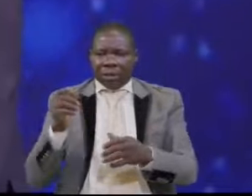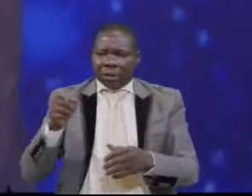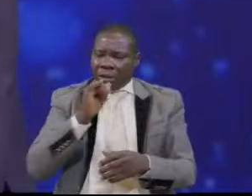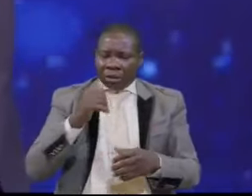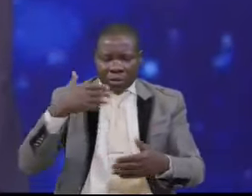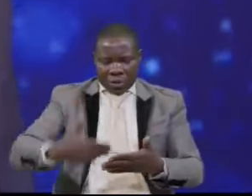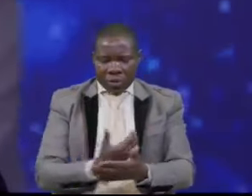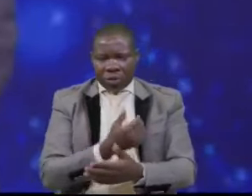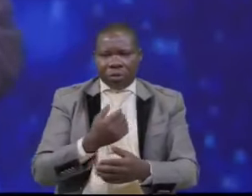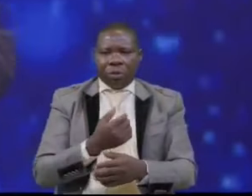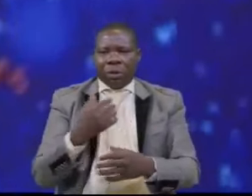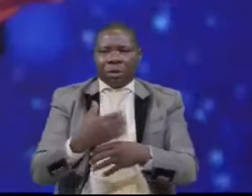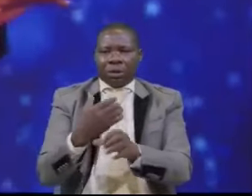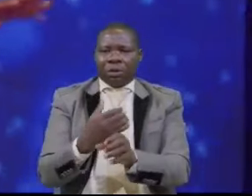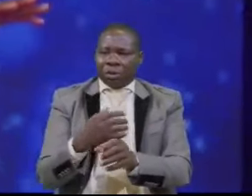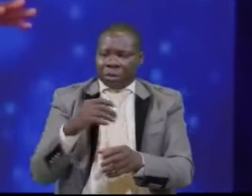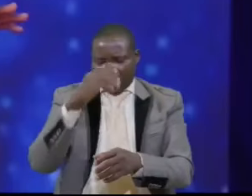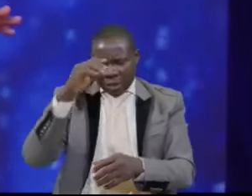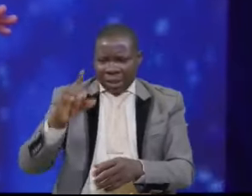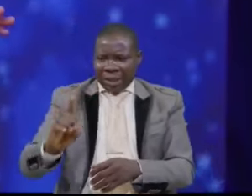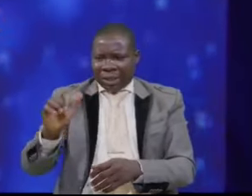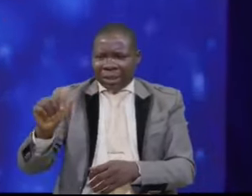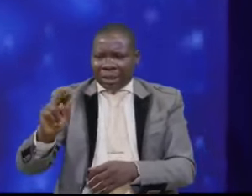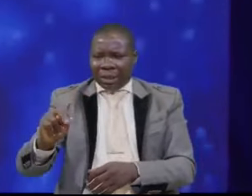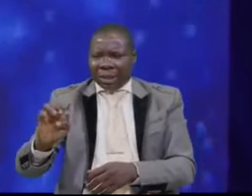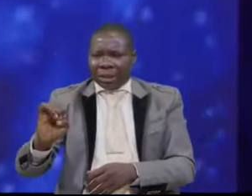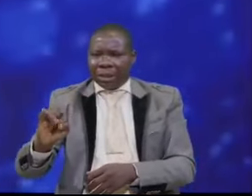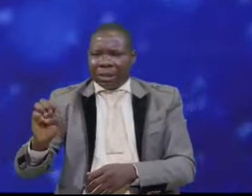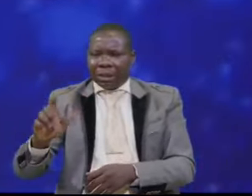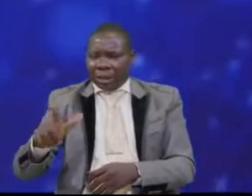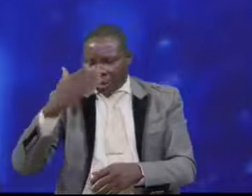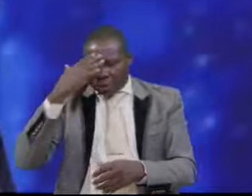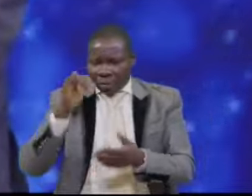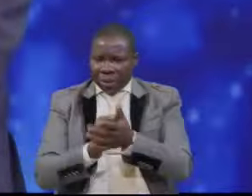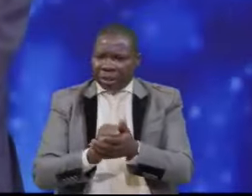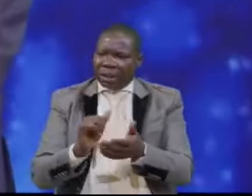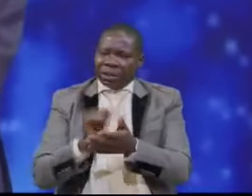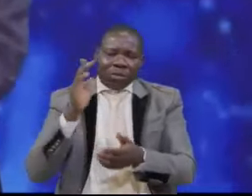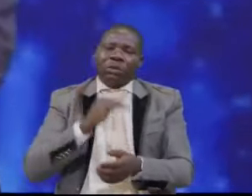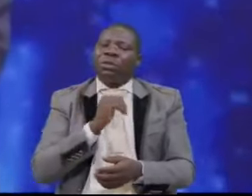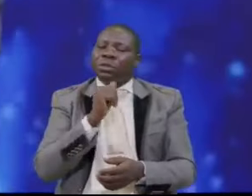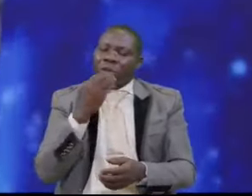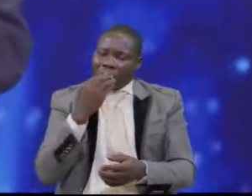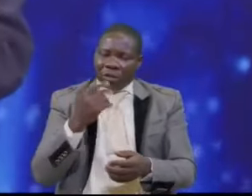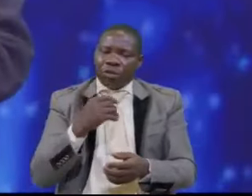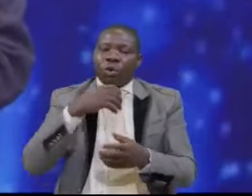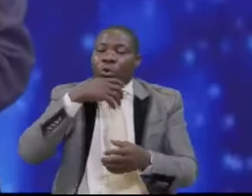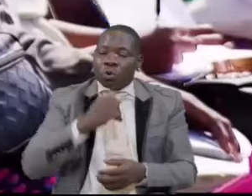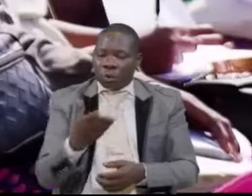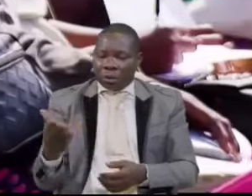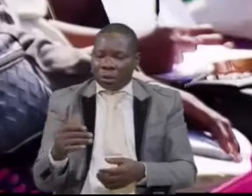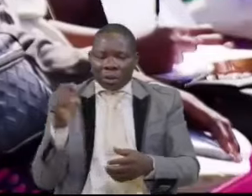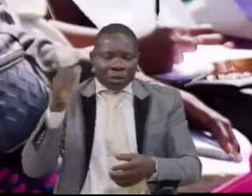the old stuff. He'll not wear the old stuff. He'll not think in the old way. And there was a